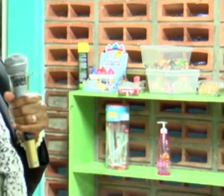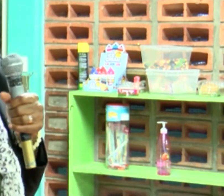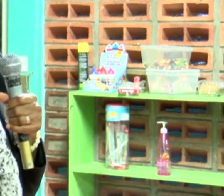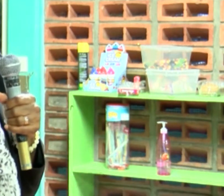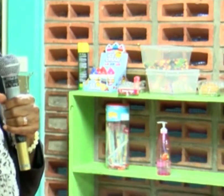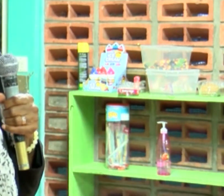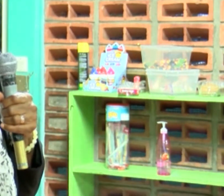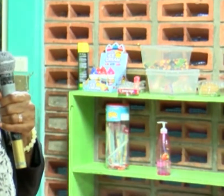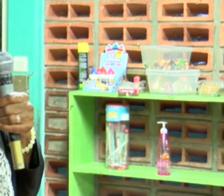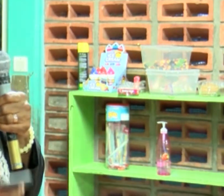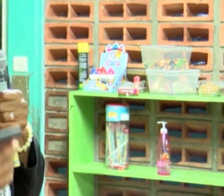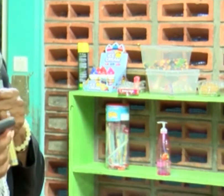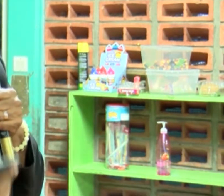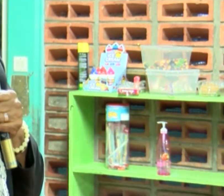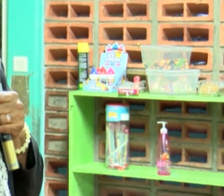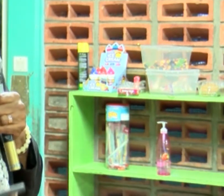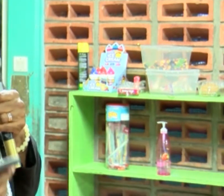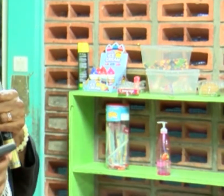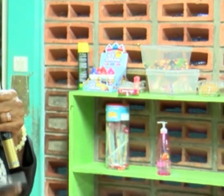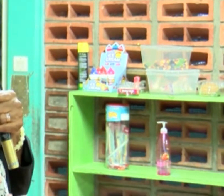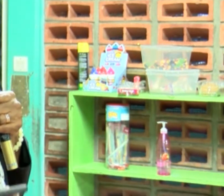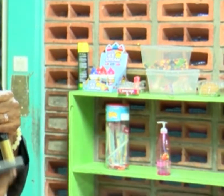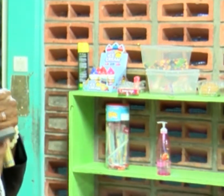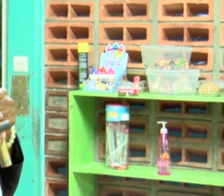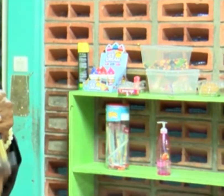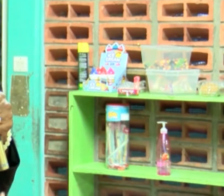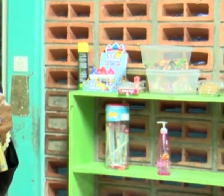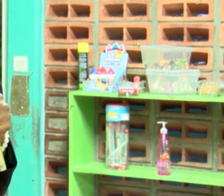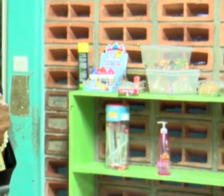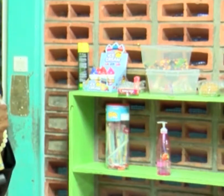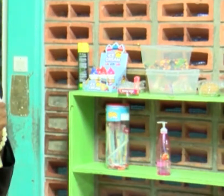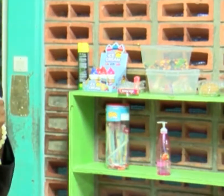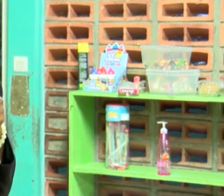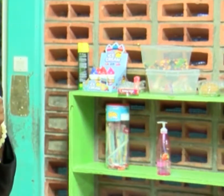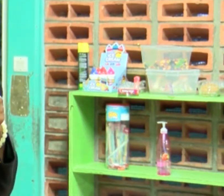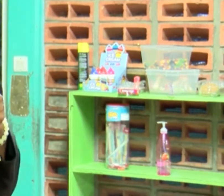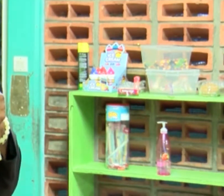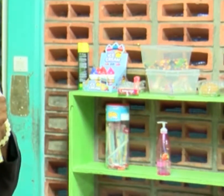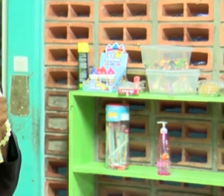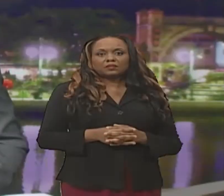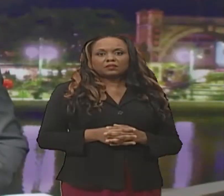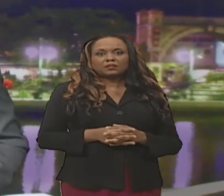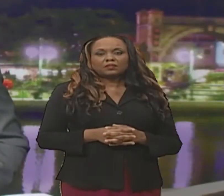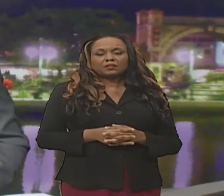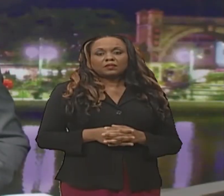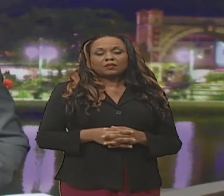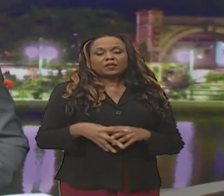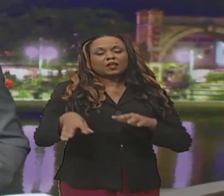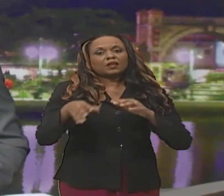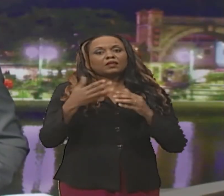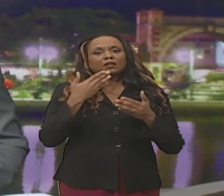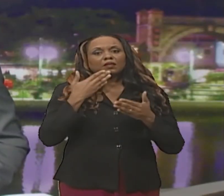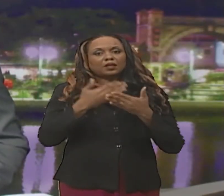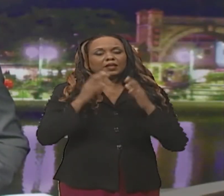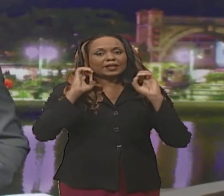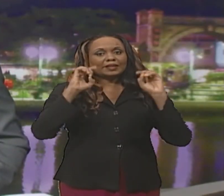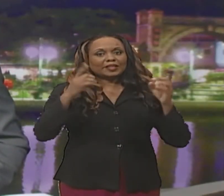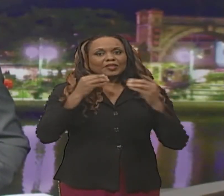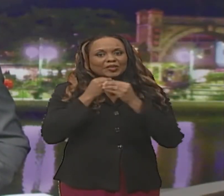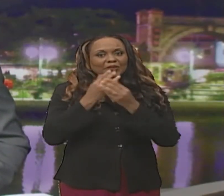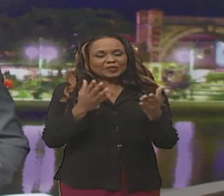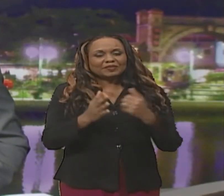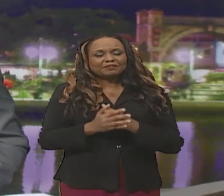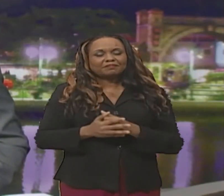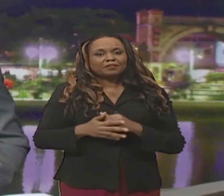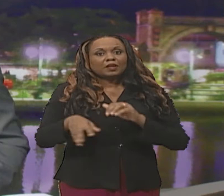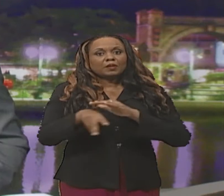your life. So I really, really welcome the self-defense classes. Some education news now. The